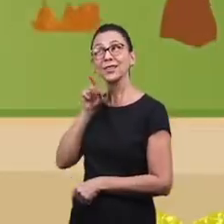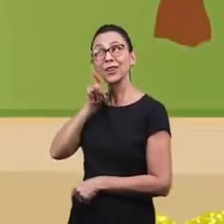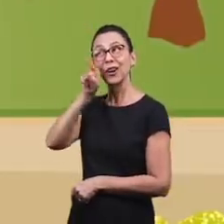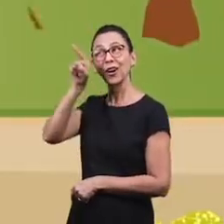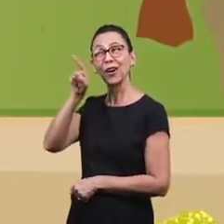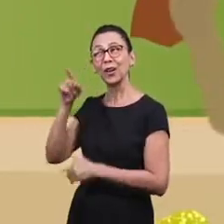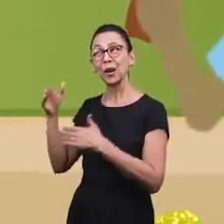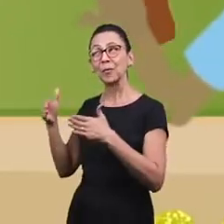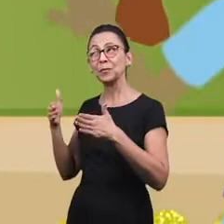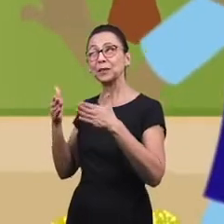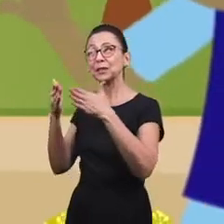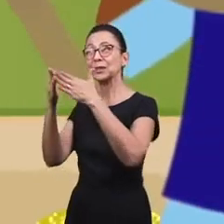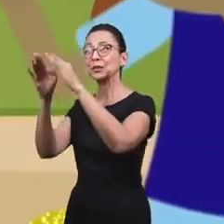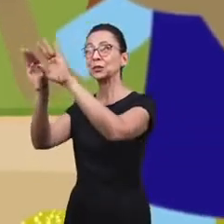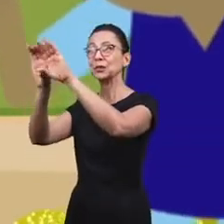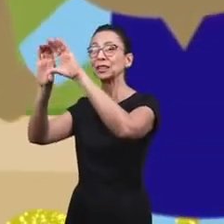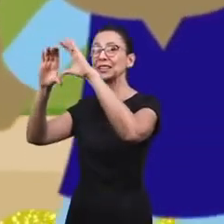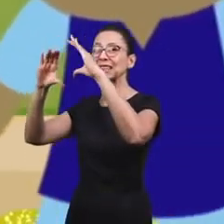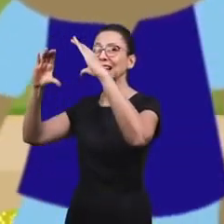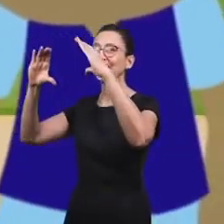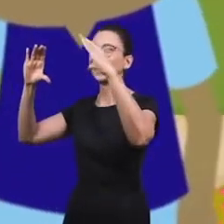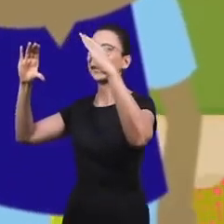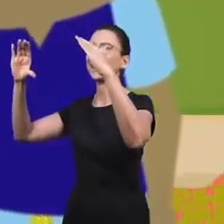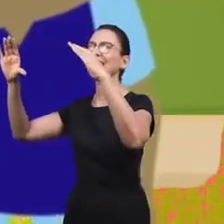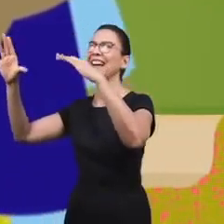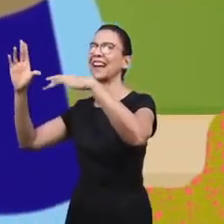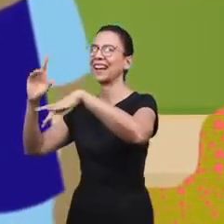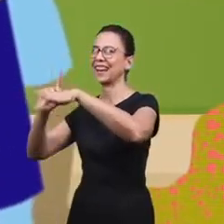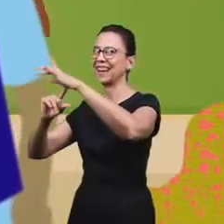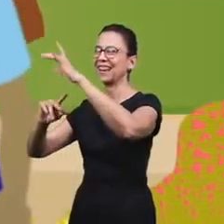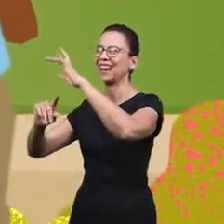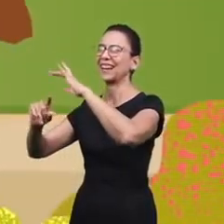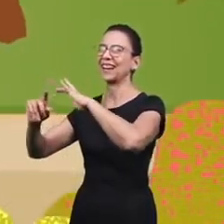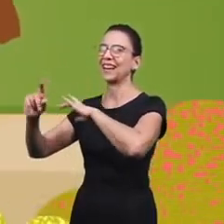who know the way to eternity,